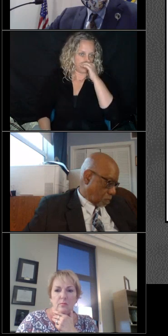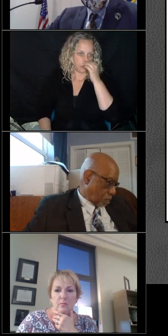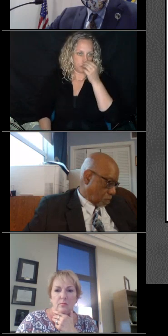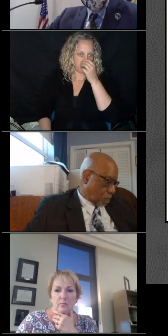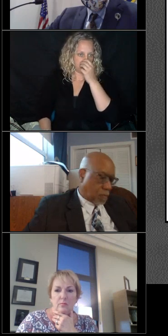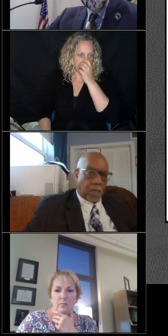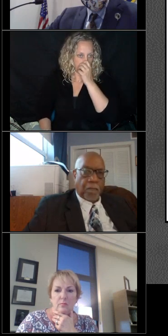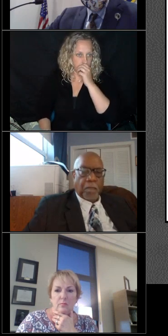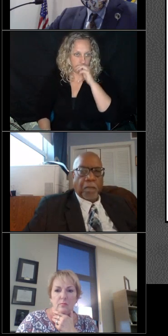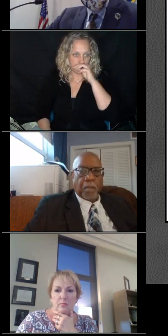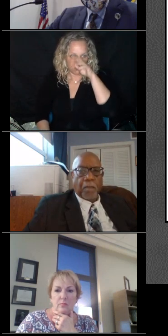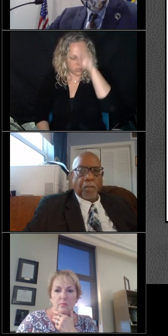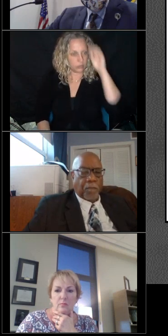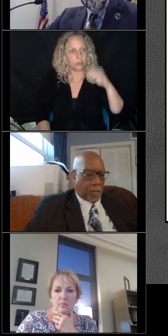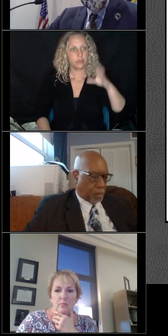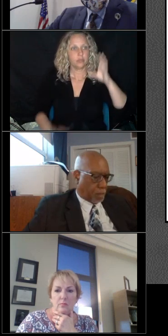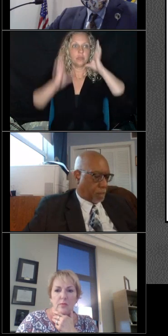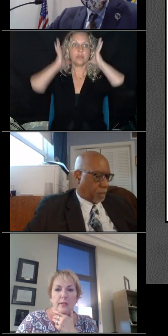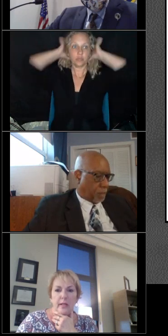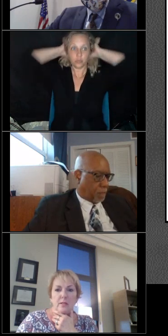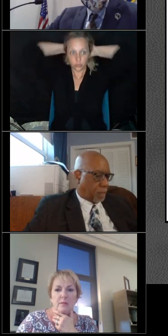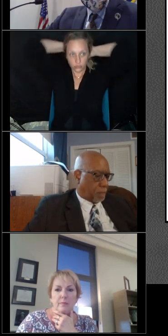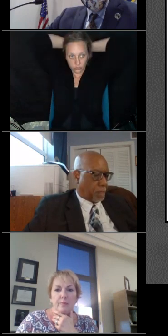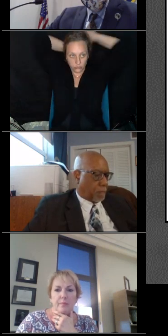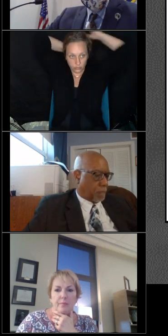Apparently, from what I've been told.